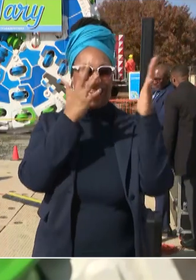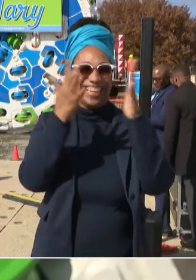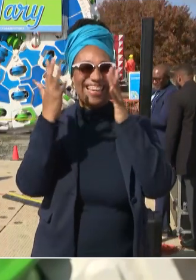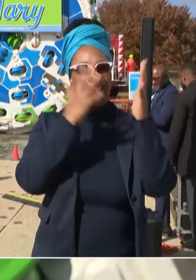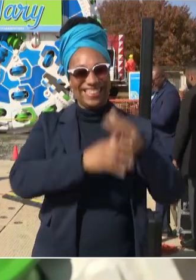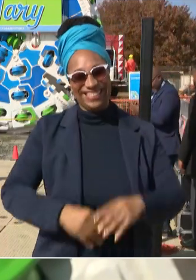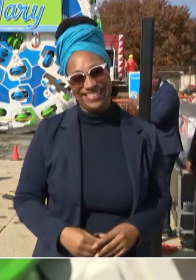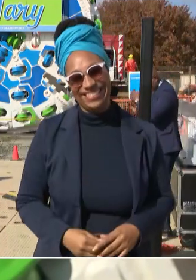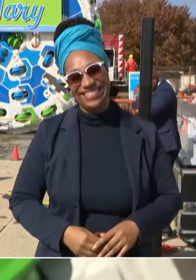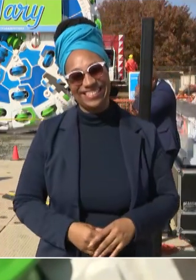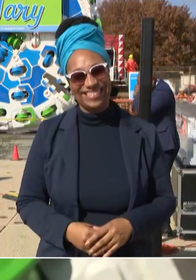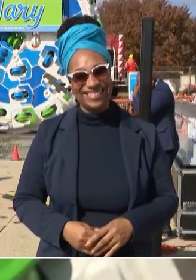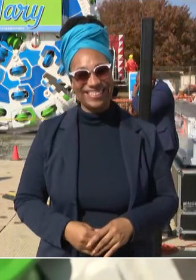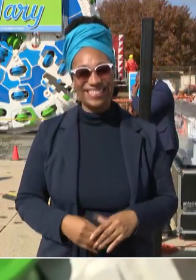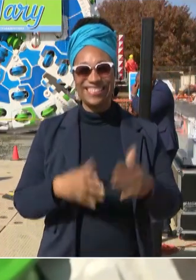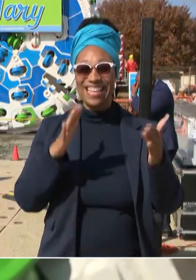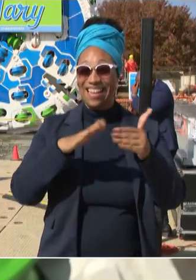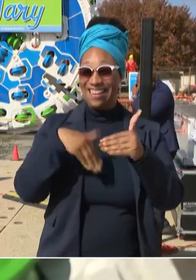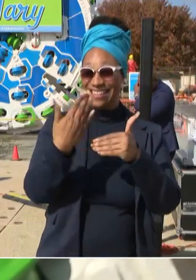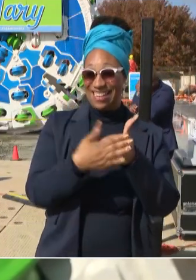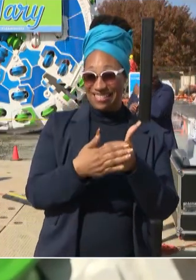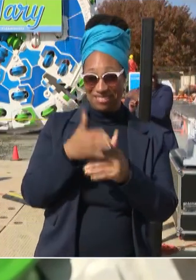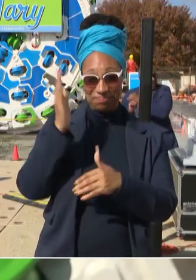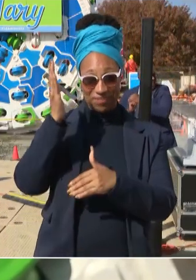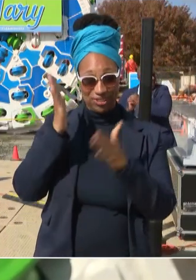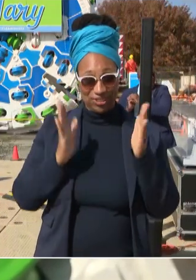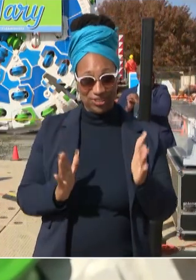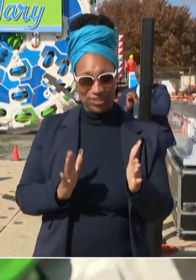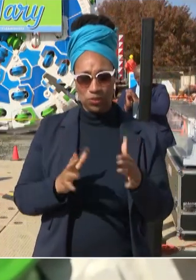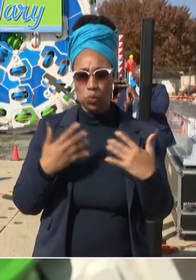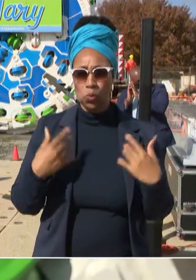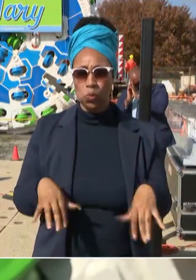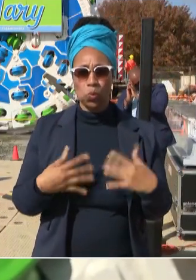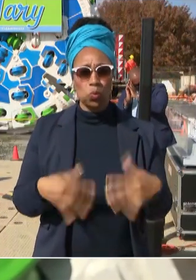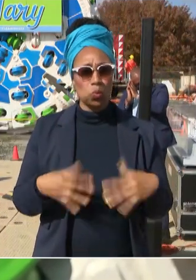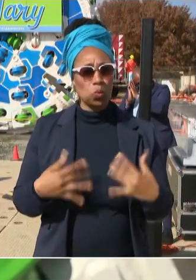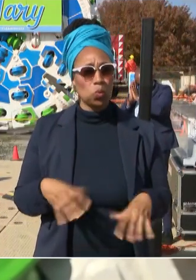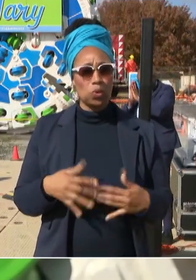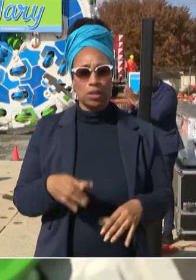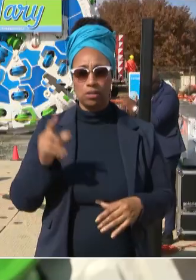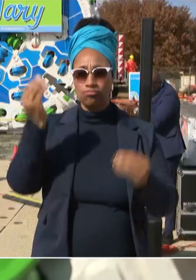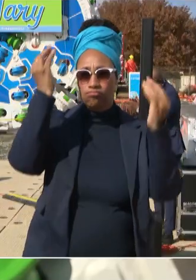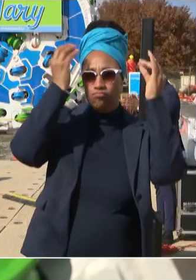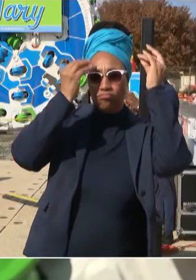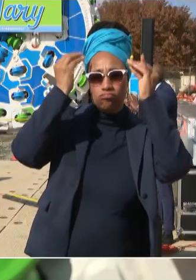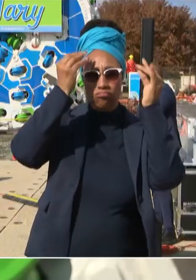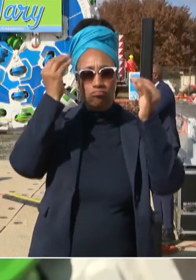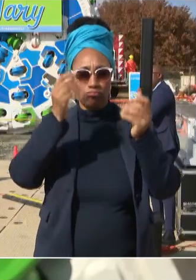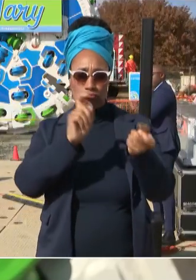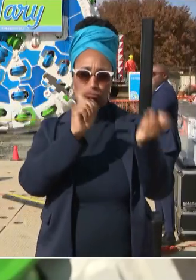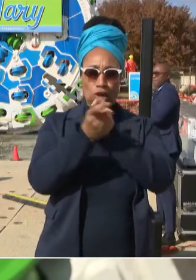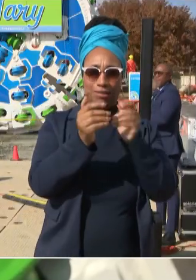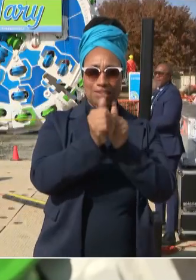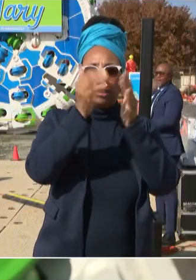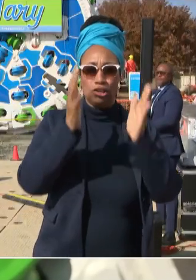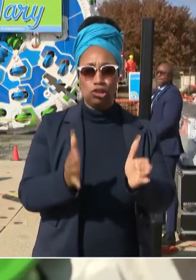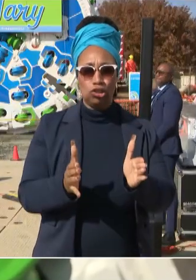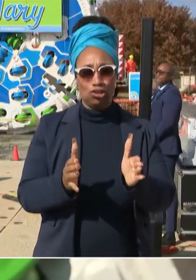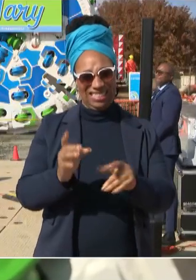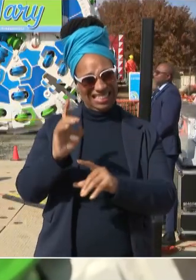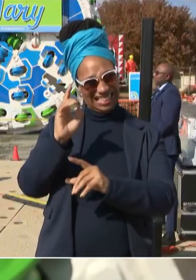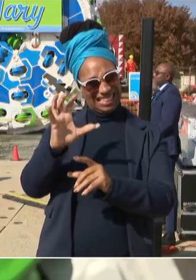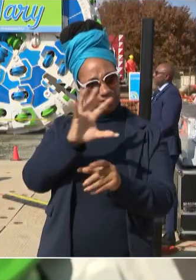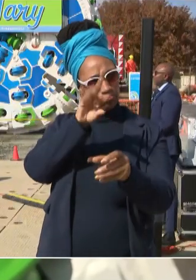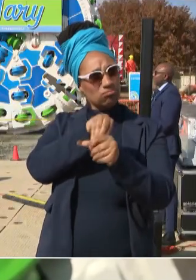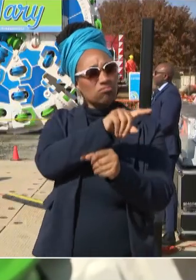Our next speaker is another powerful force of change in the district. Through her service as Director of the Department